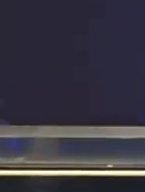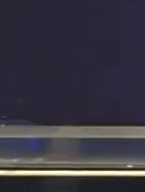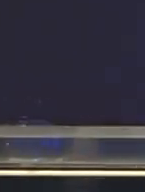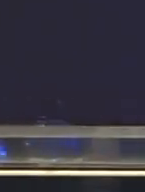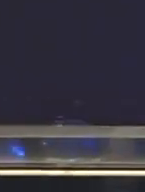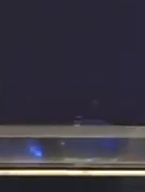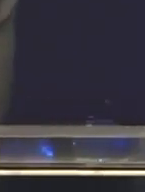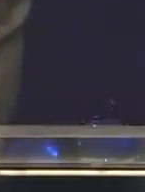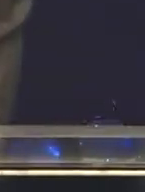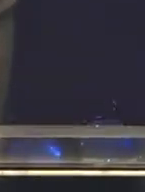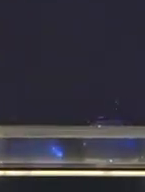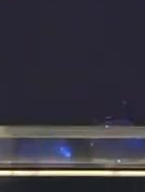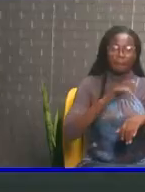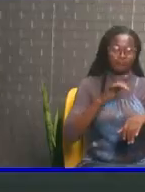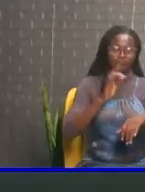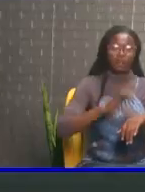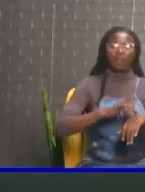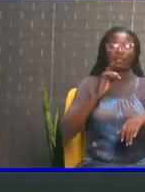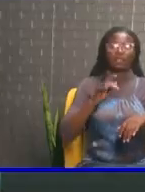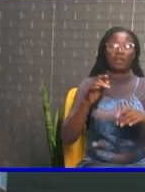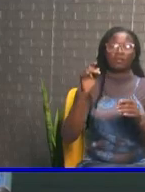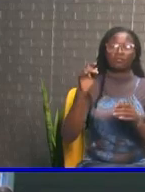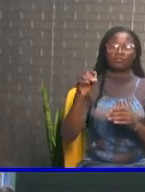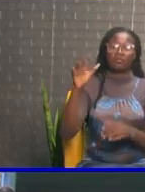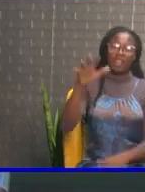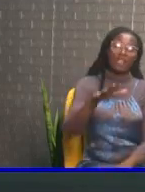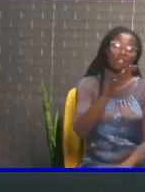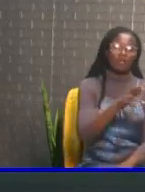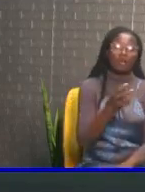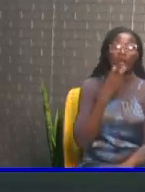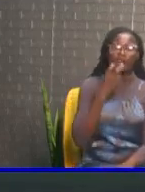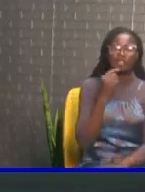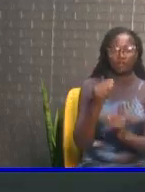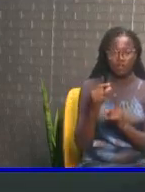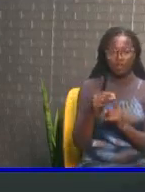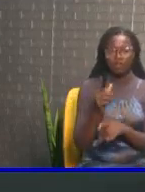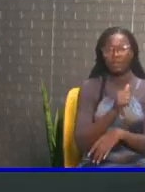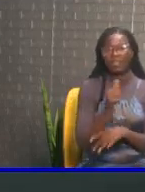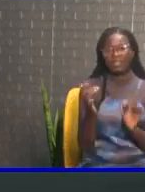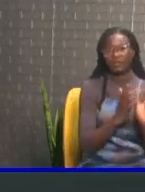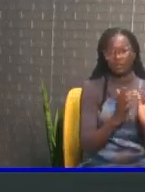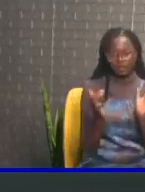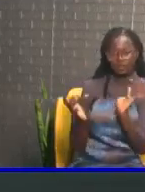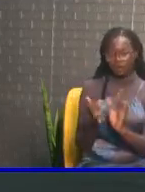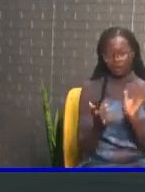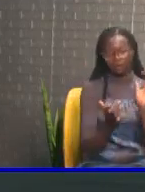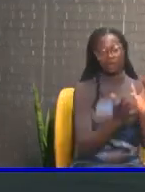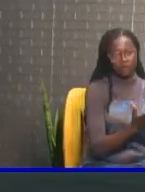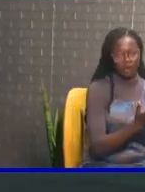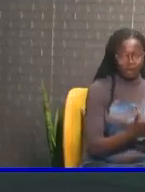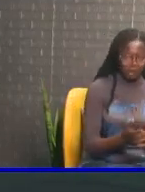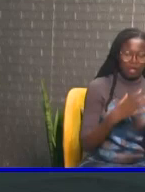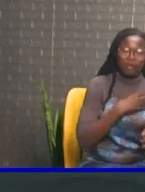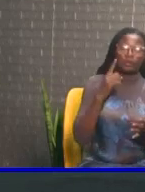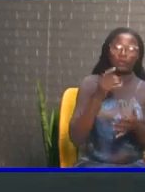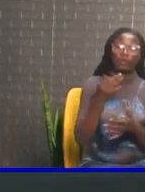point of contact. Laying on of hands as a point of contact. The spoken word, all right, as a point of contact. And one of the